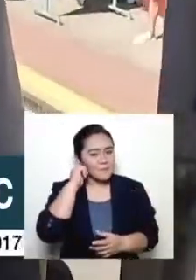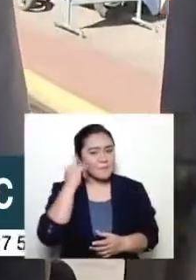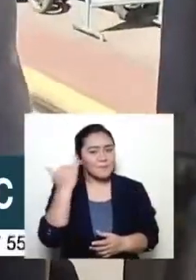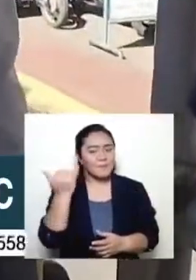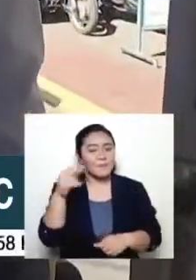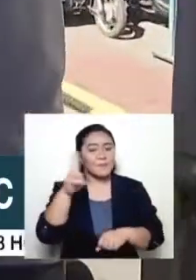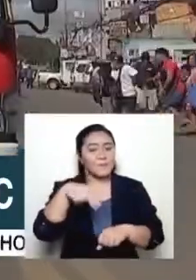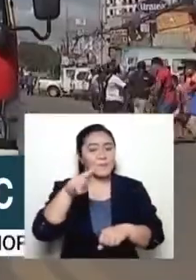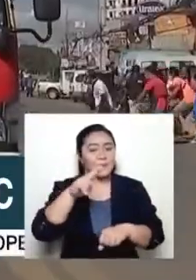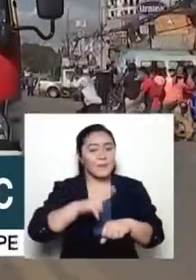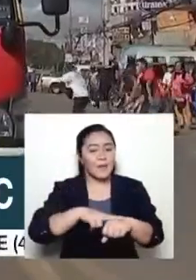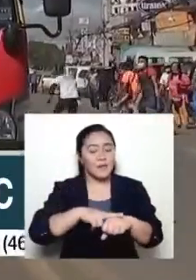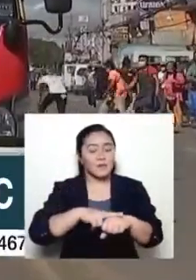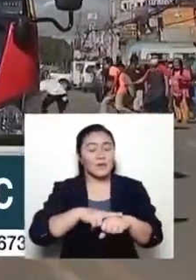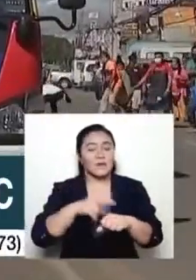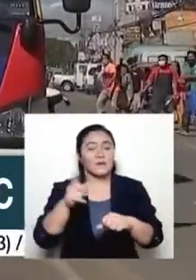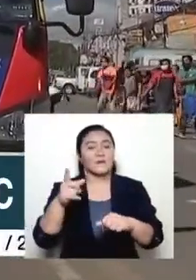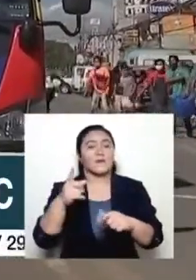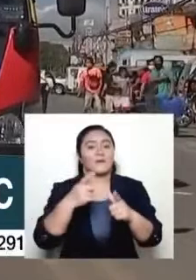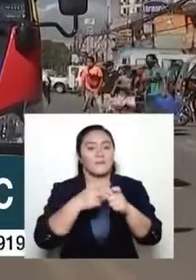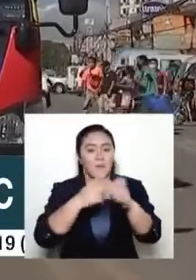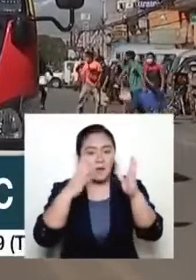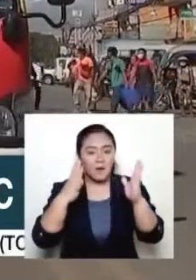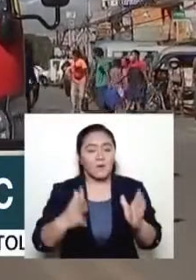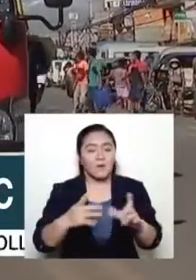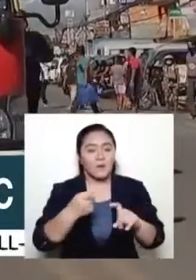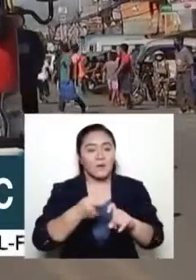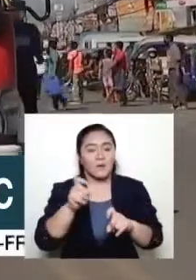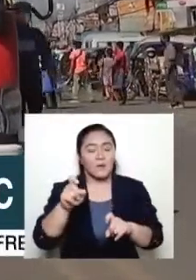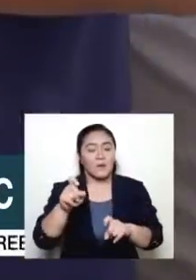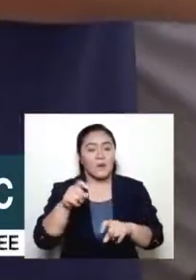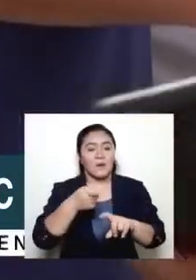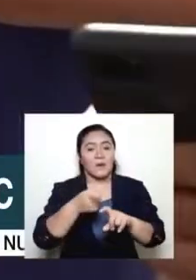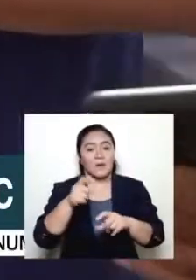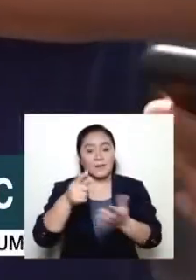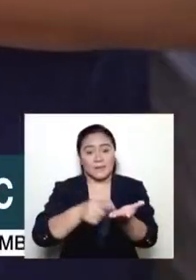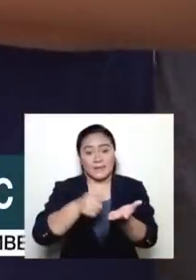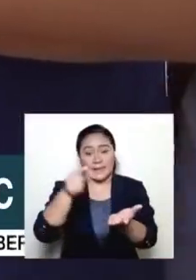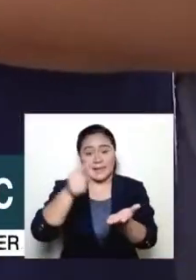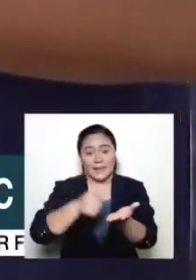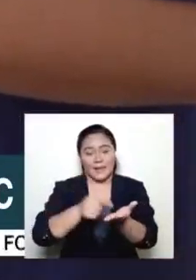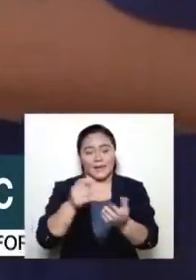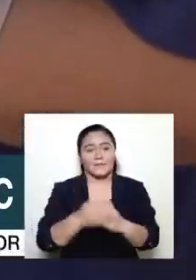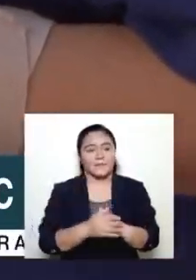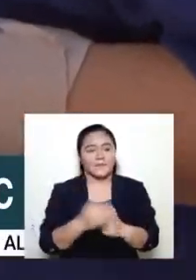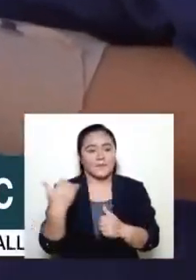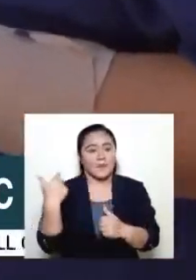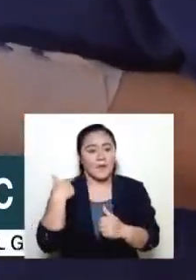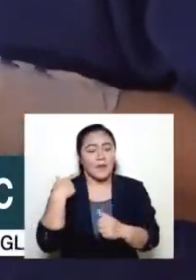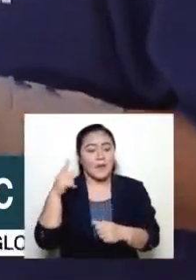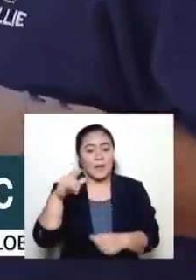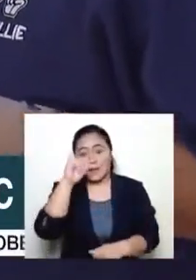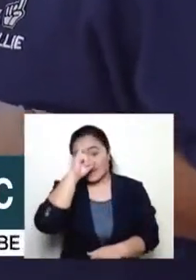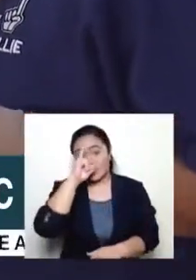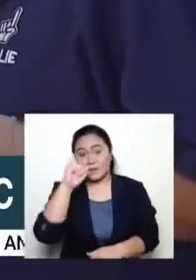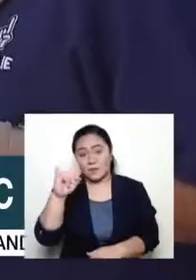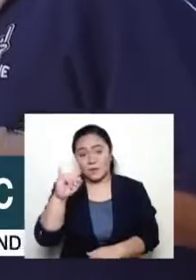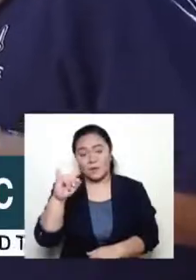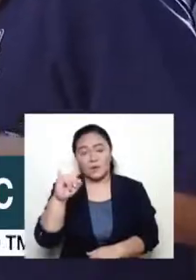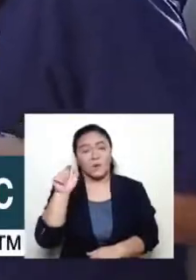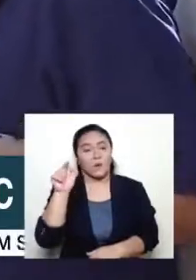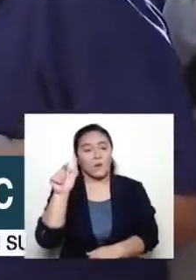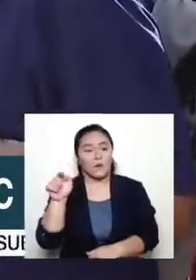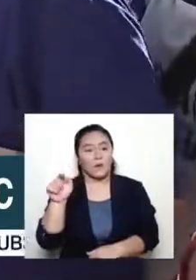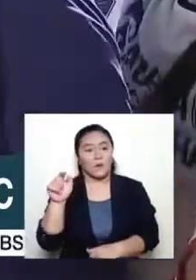candidates brought the Aksyon Demokratiko here in Tarlac Province. Party standard bearer Mayor Isko Moreno Dumagoso, his running